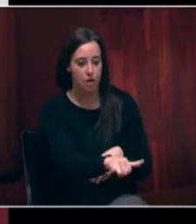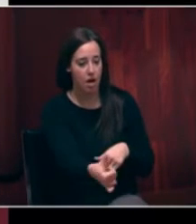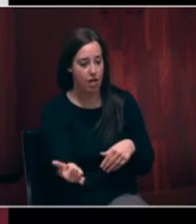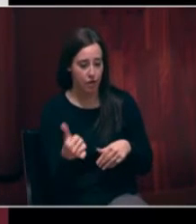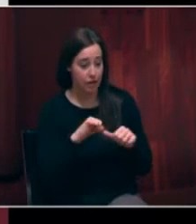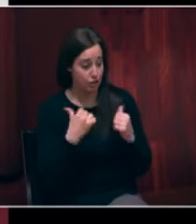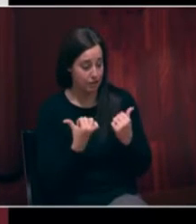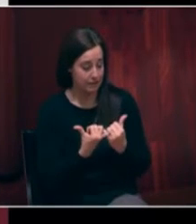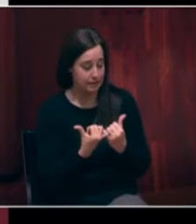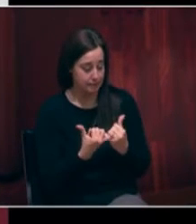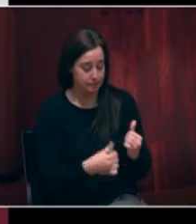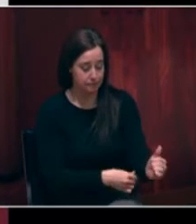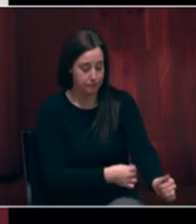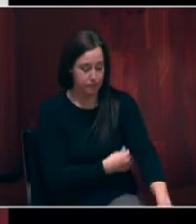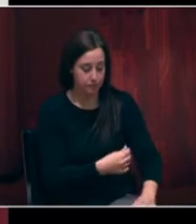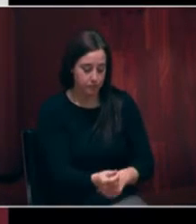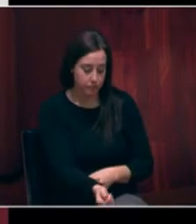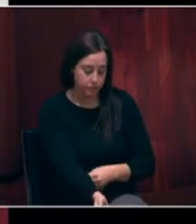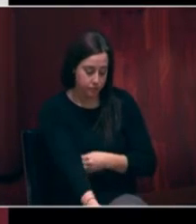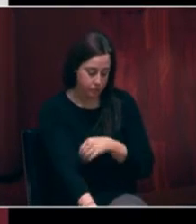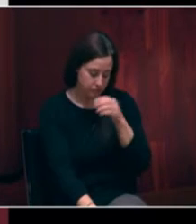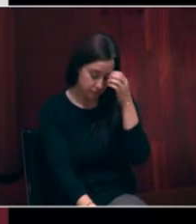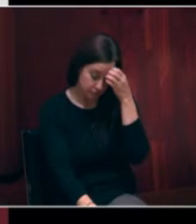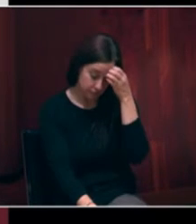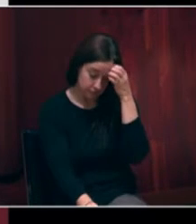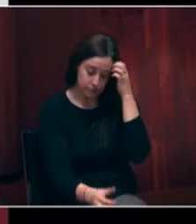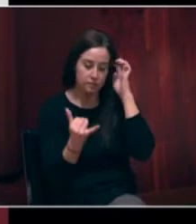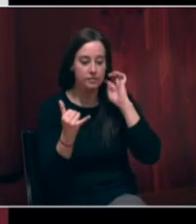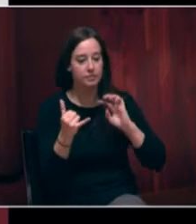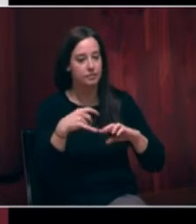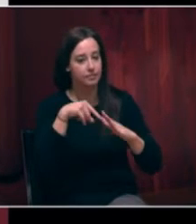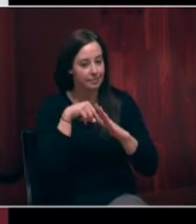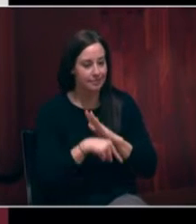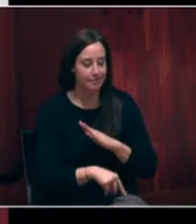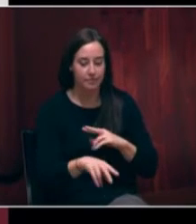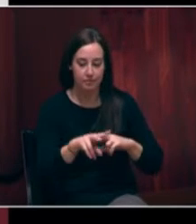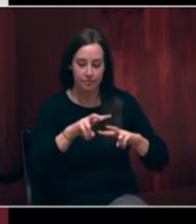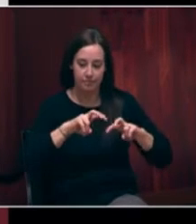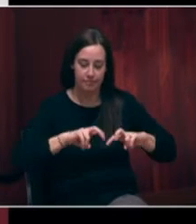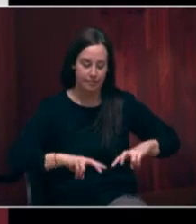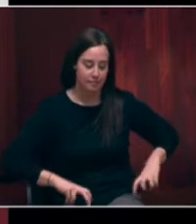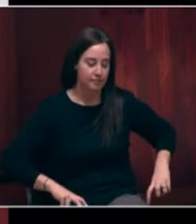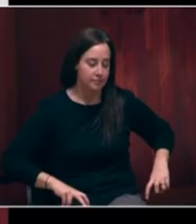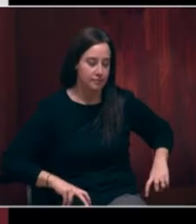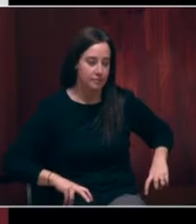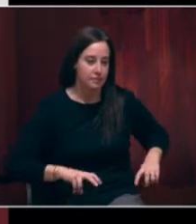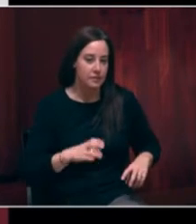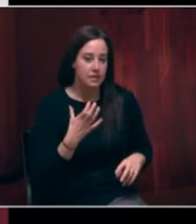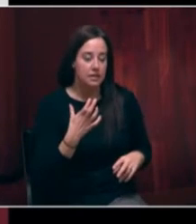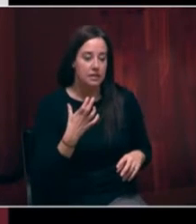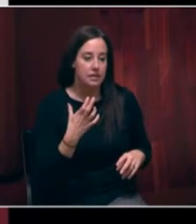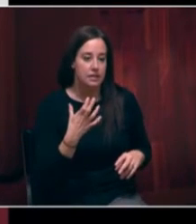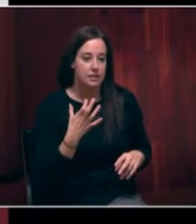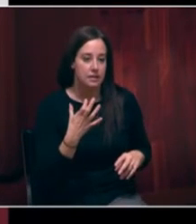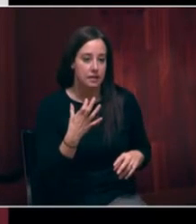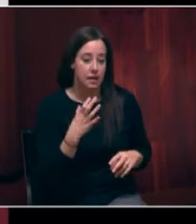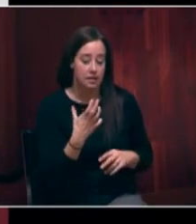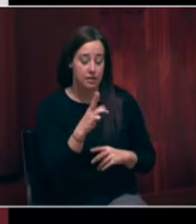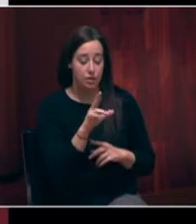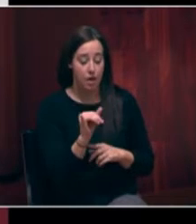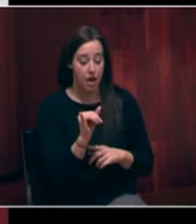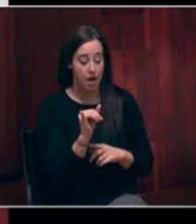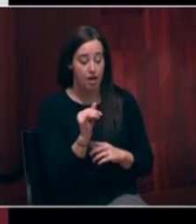other agencies as well. So now we're going to get into the nuts and bolts of the CUI program. And the back half of this will go a lot faster, and then we'll open it up for